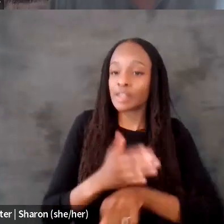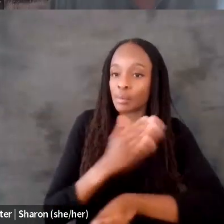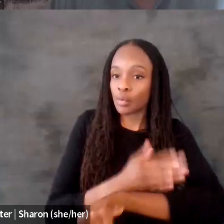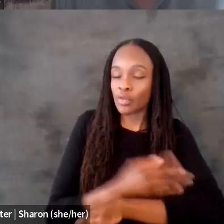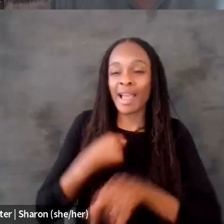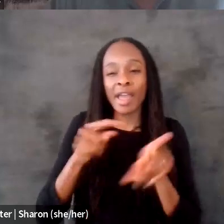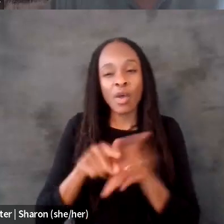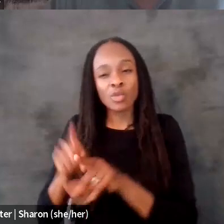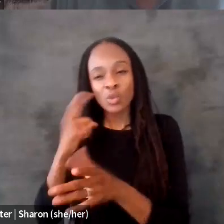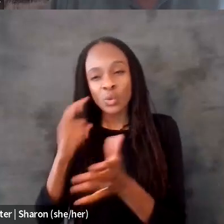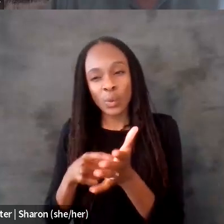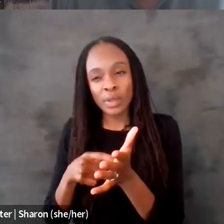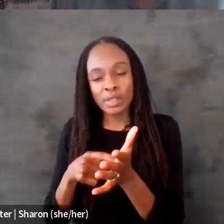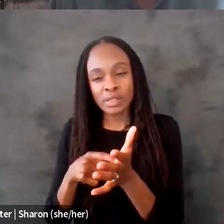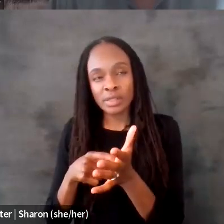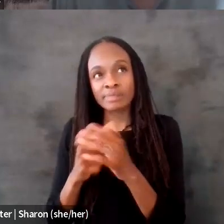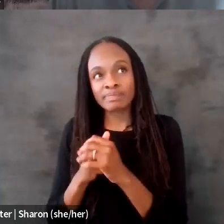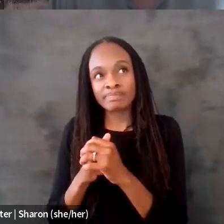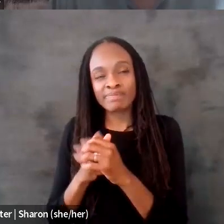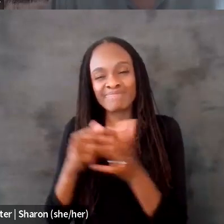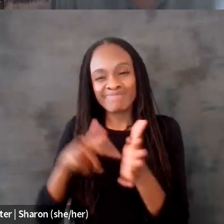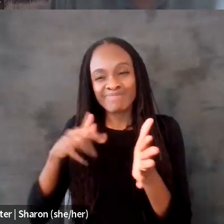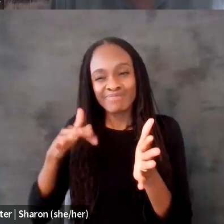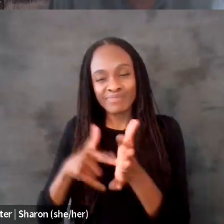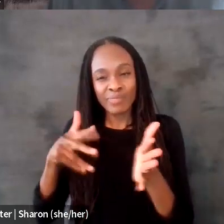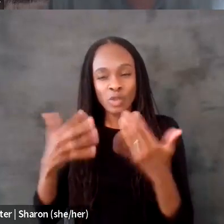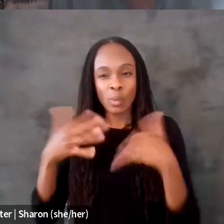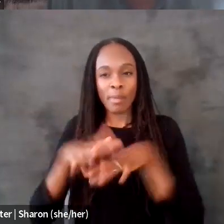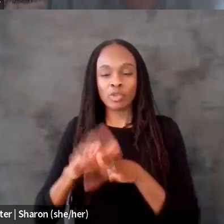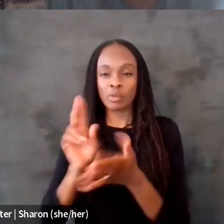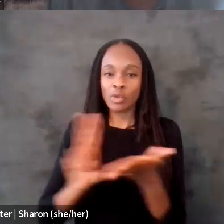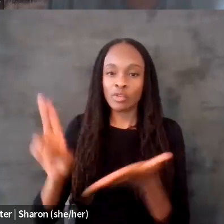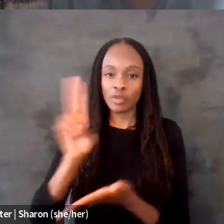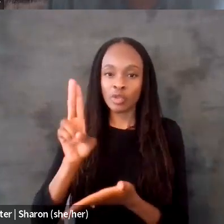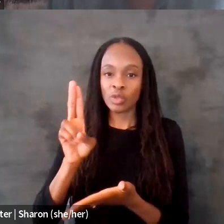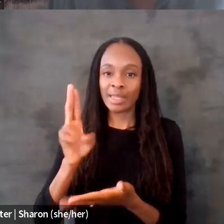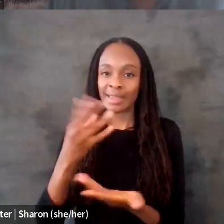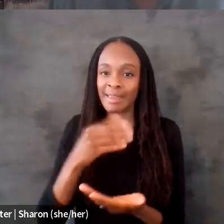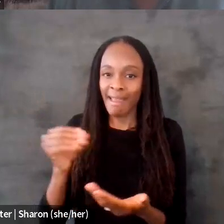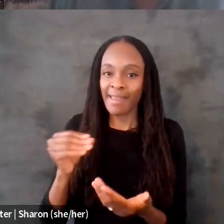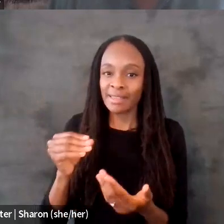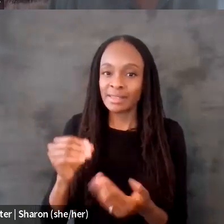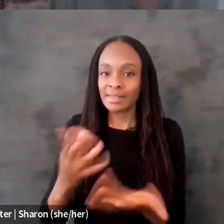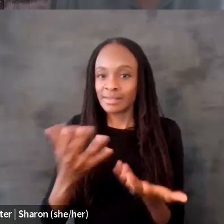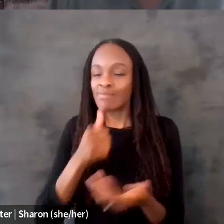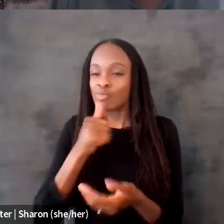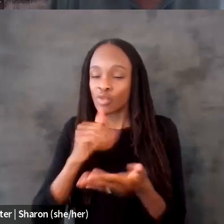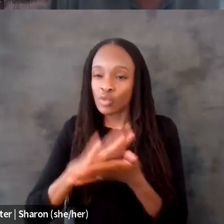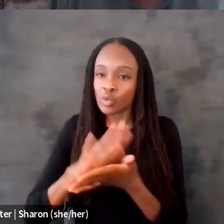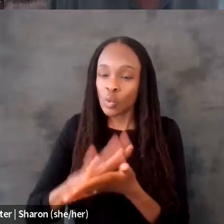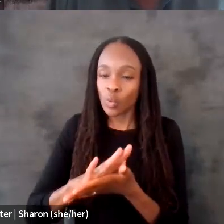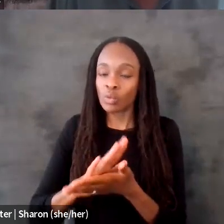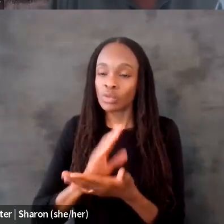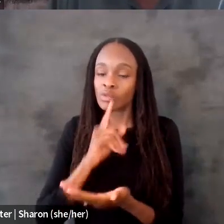that very seldom do mainstream universities, Big 10, Pac-10, Ivy League private schools engage and team up